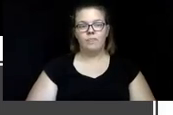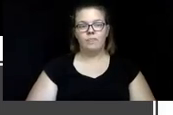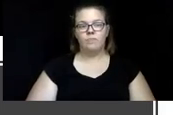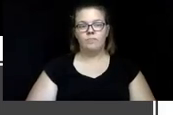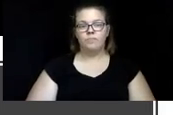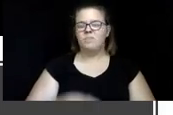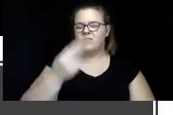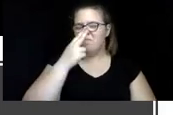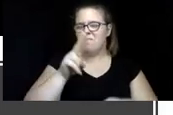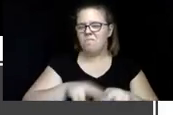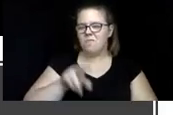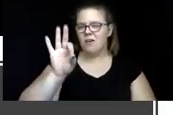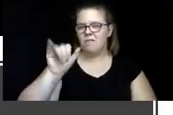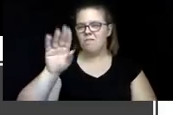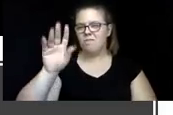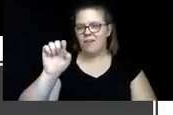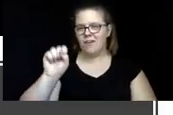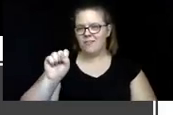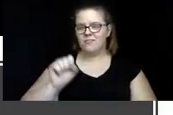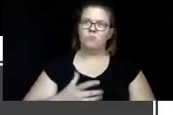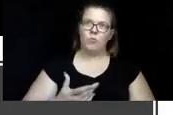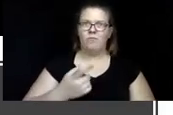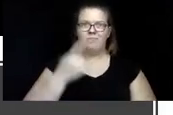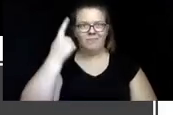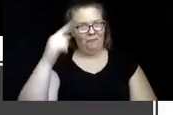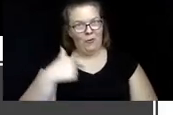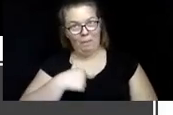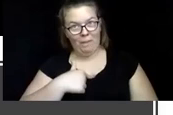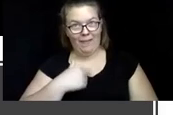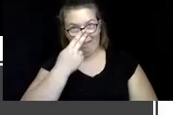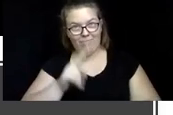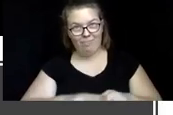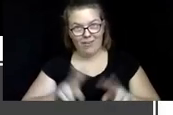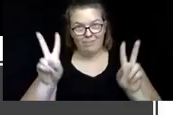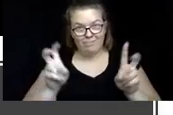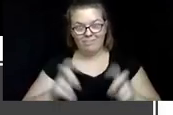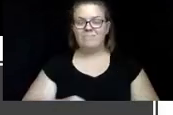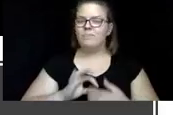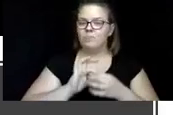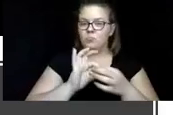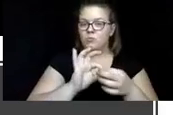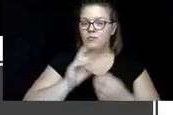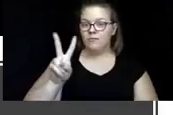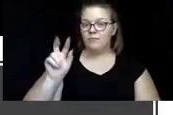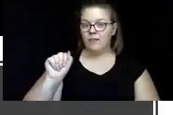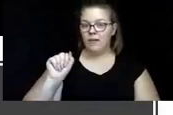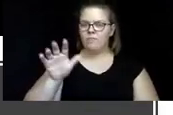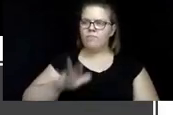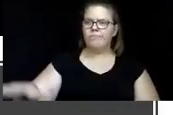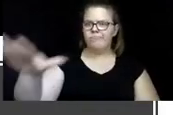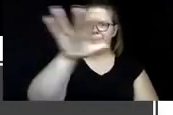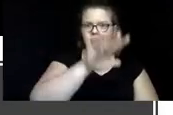Some fun facts about, or at least fun facts to me, regarding the VA. All over the